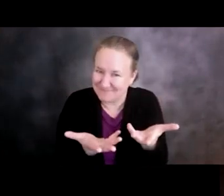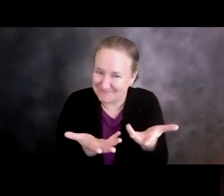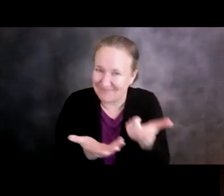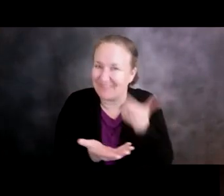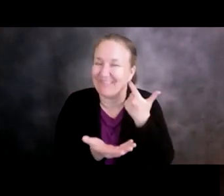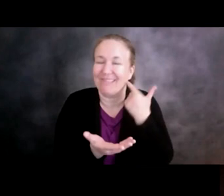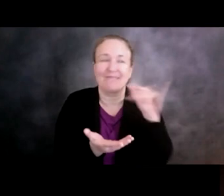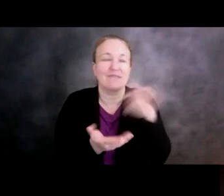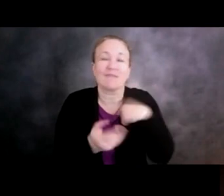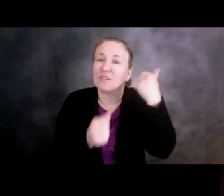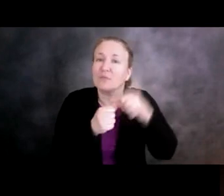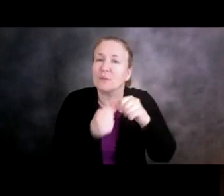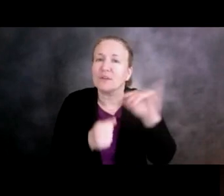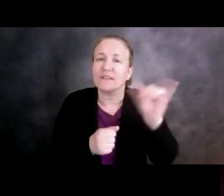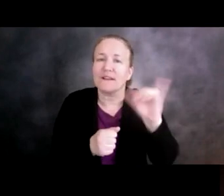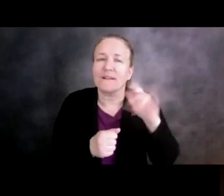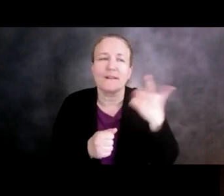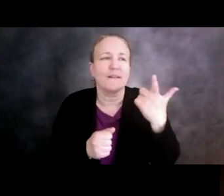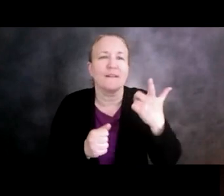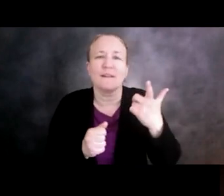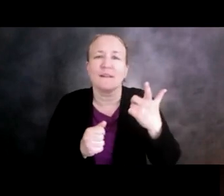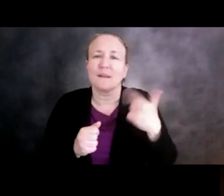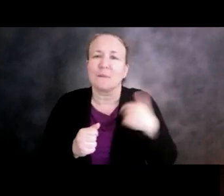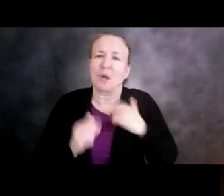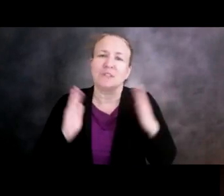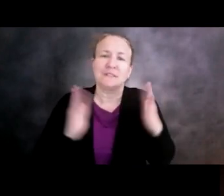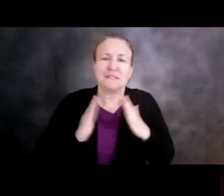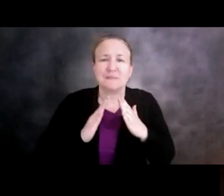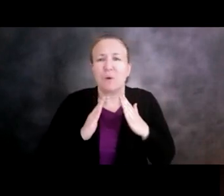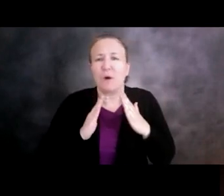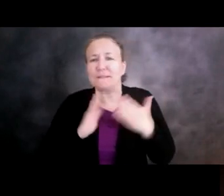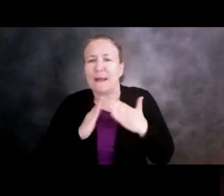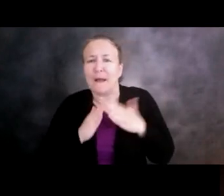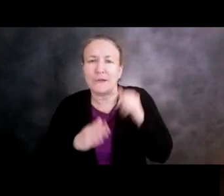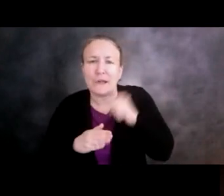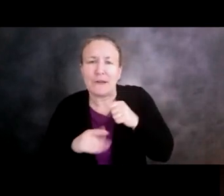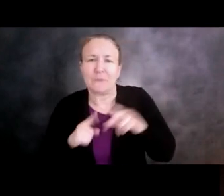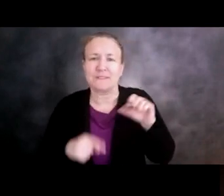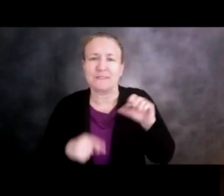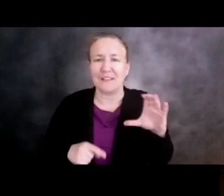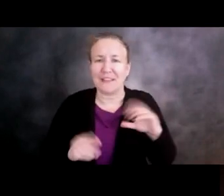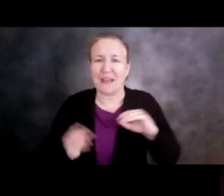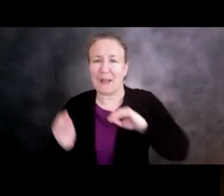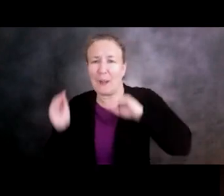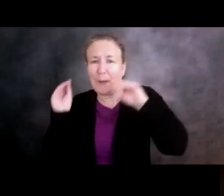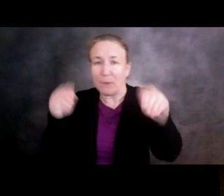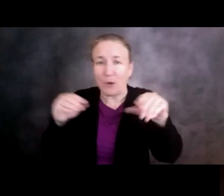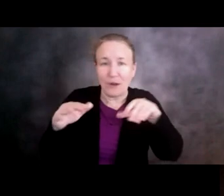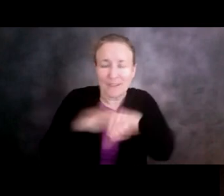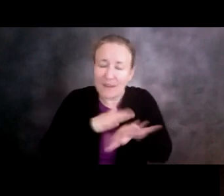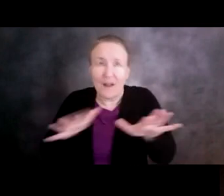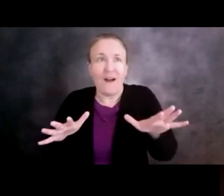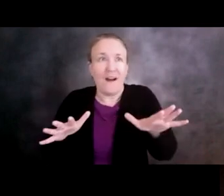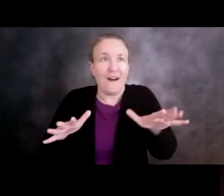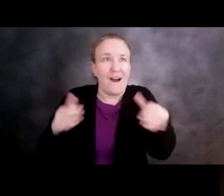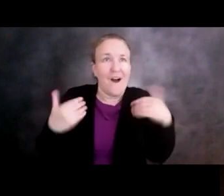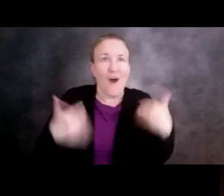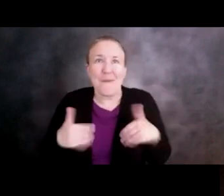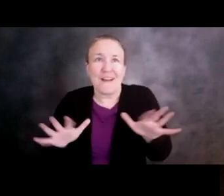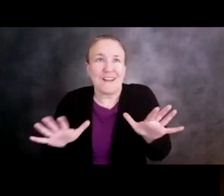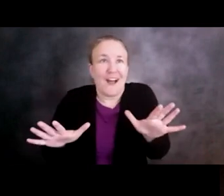like, I just remember, like, you know, this small town girl from South Carolina just coming here and, like, oh my gosh,